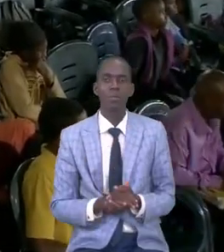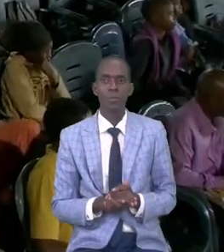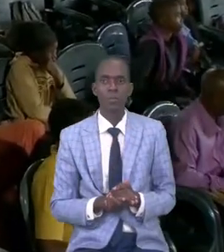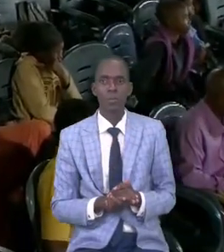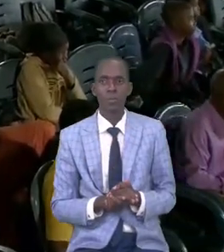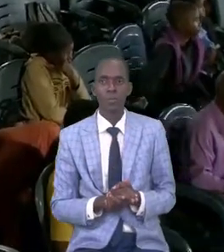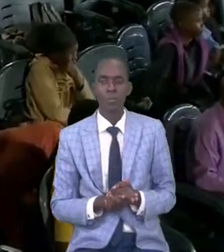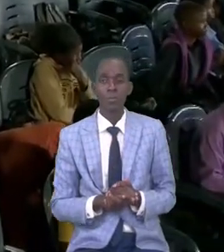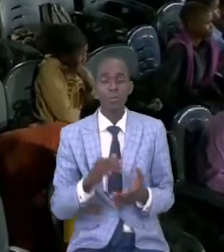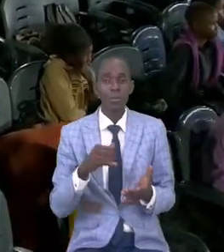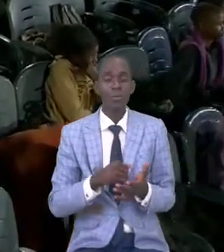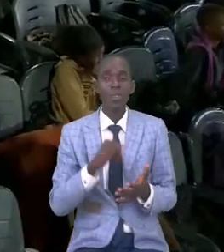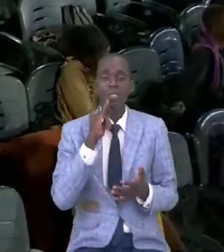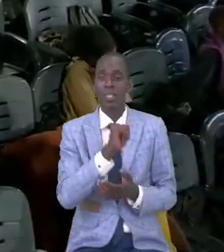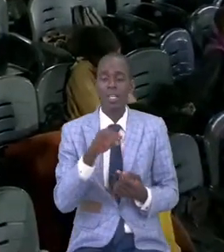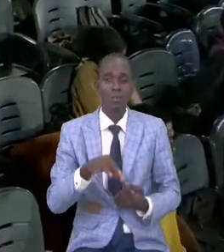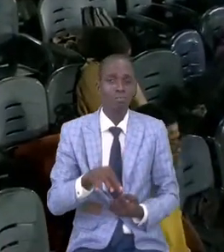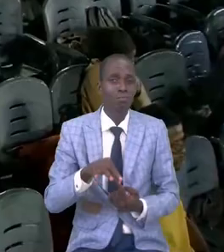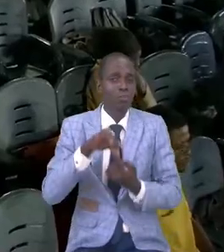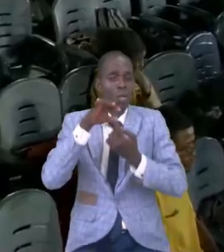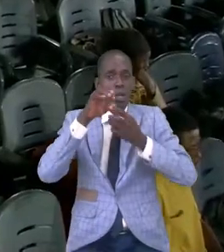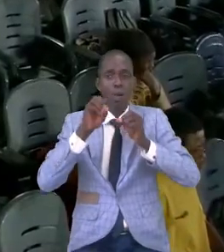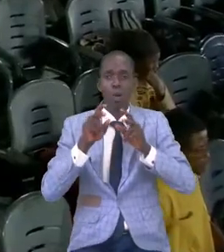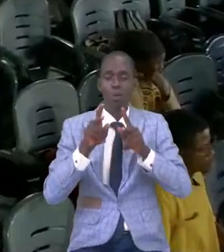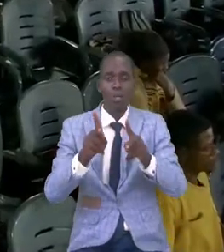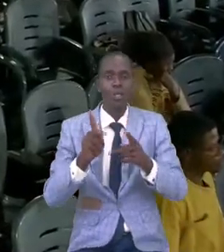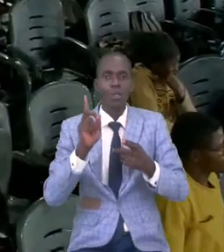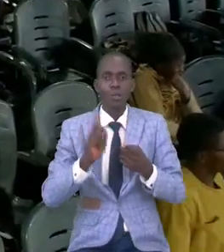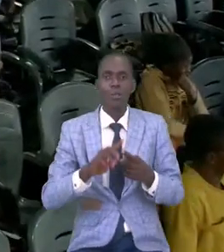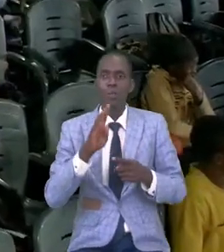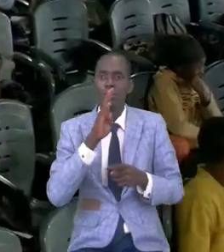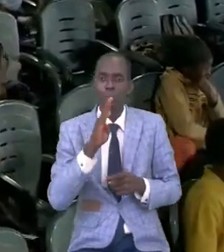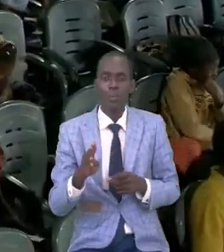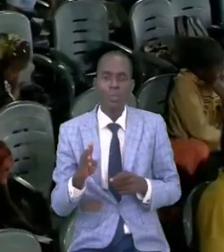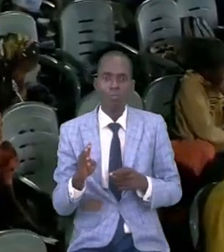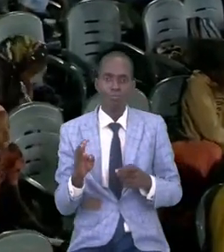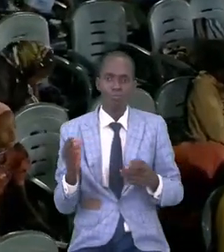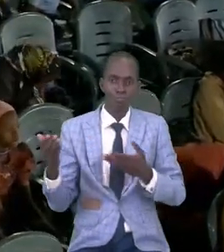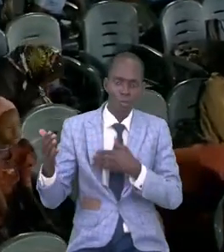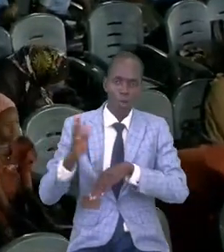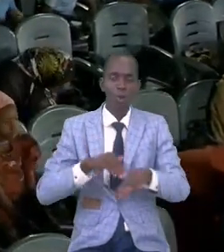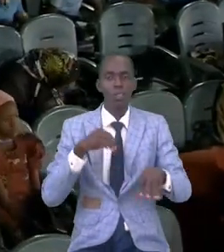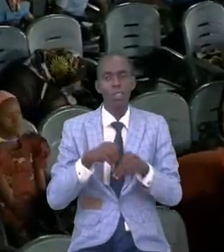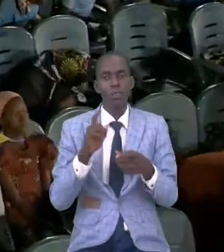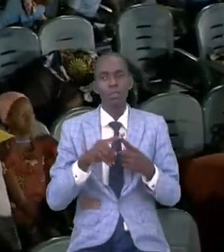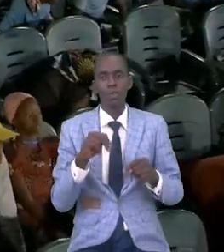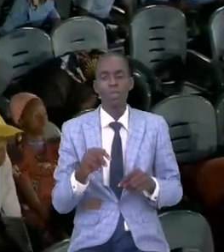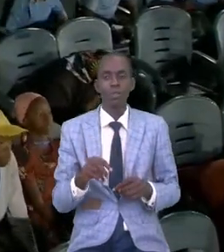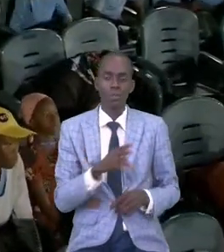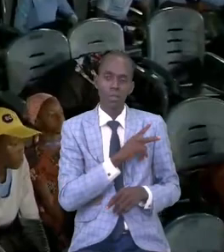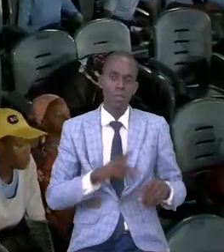It's a special privilege to be born into the kingdom of God. These are special